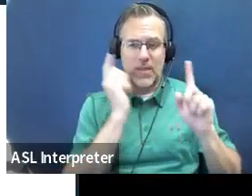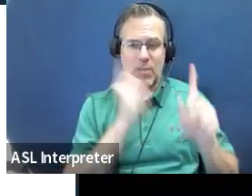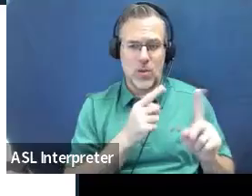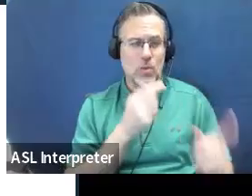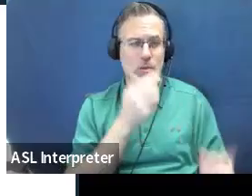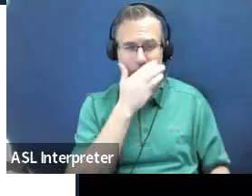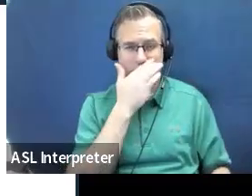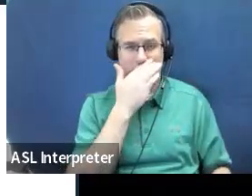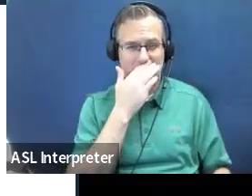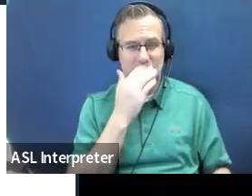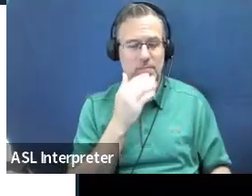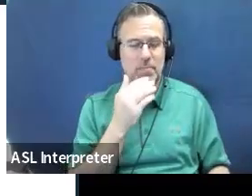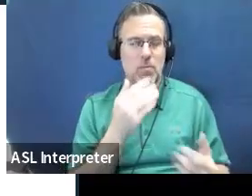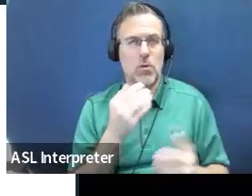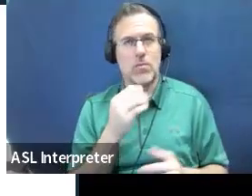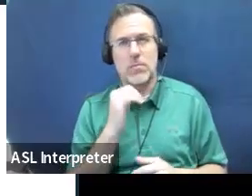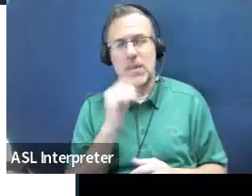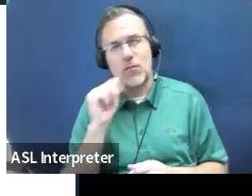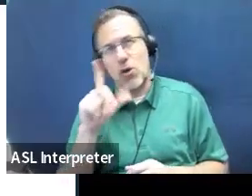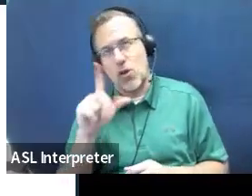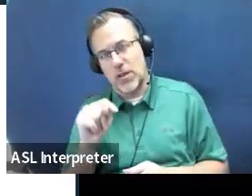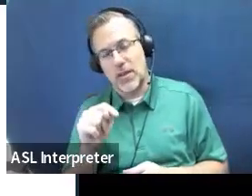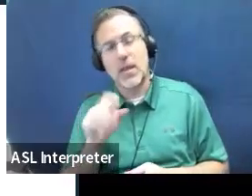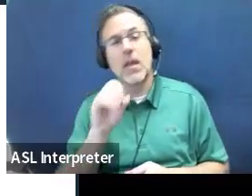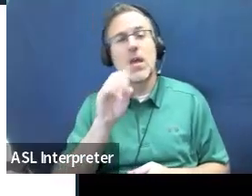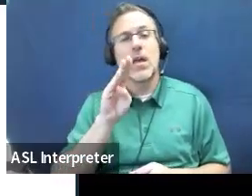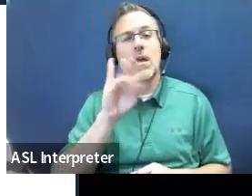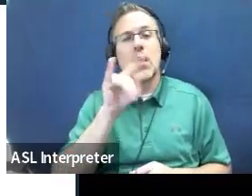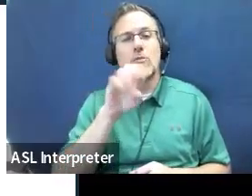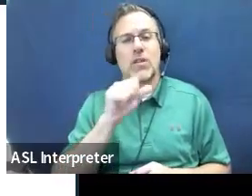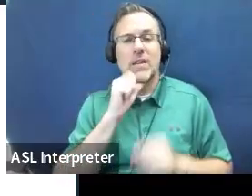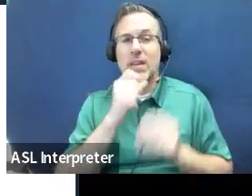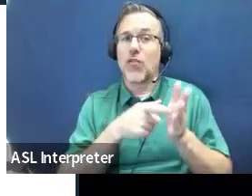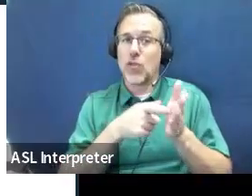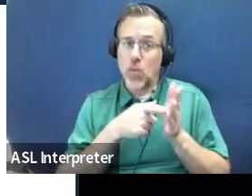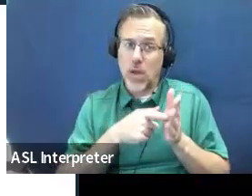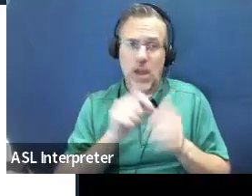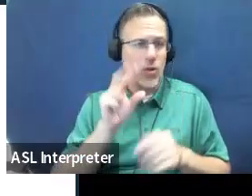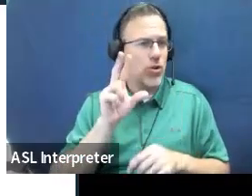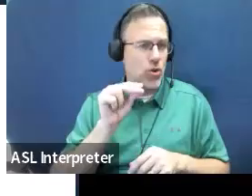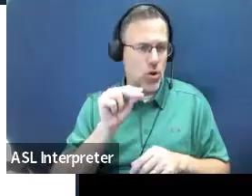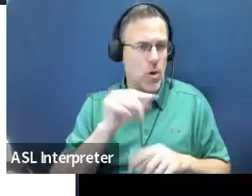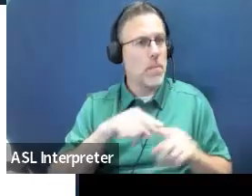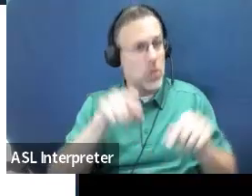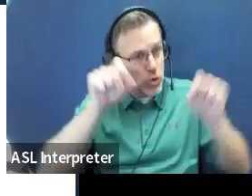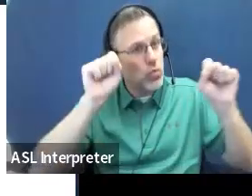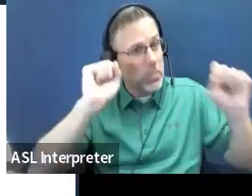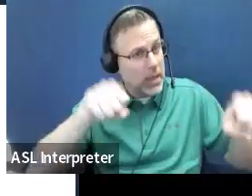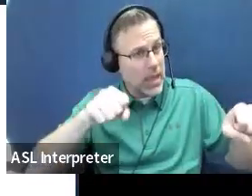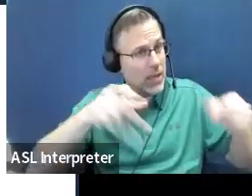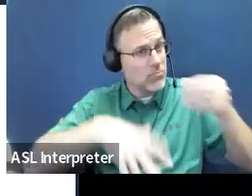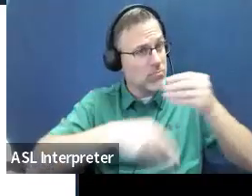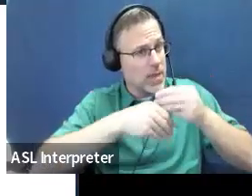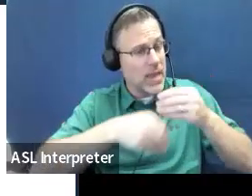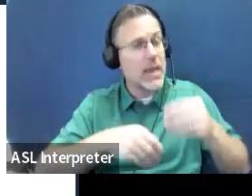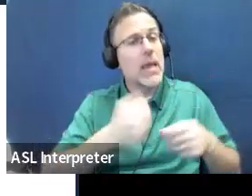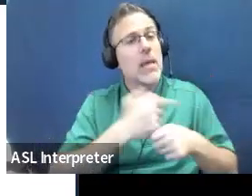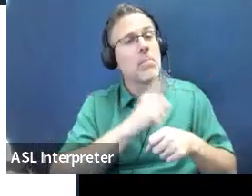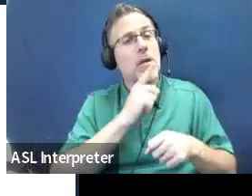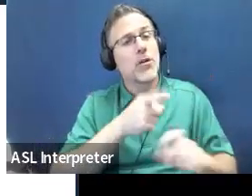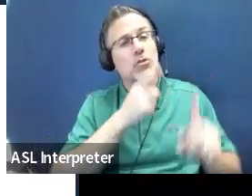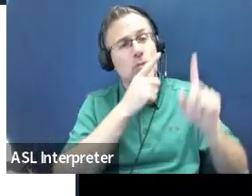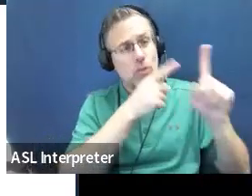alternate. So objectives aren't required, but you can always do them. But just make sure that that goal is